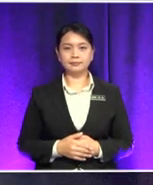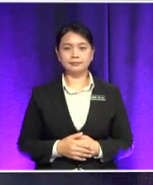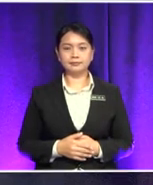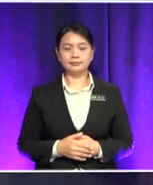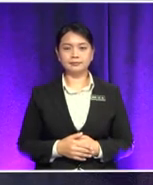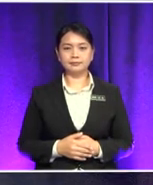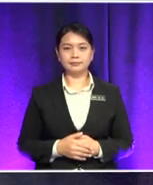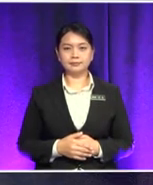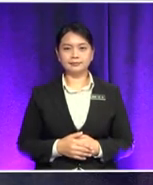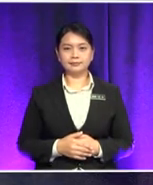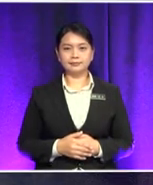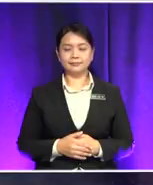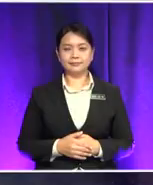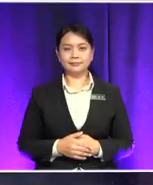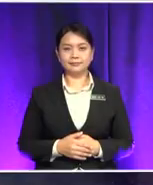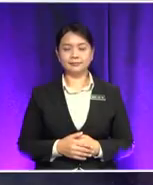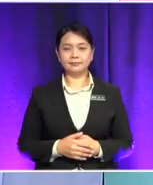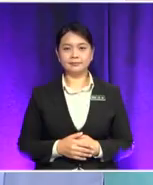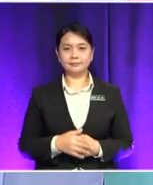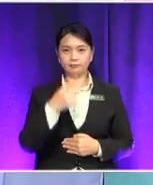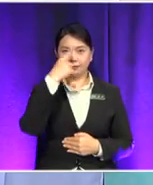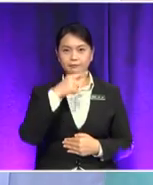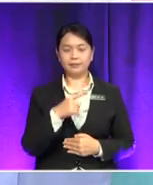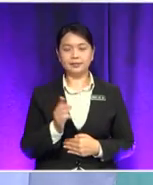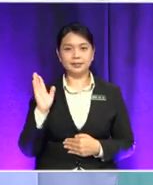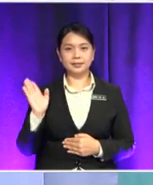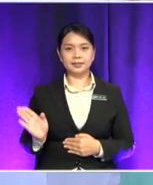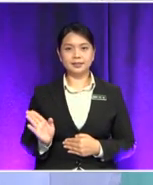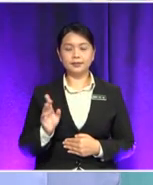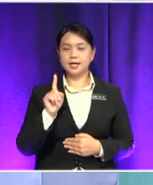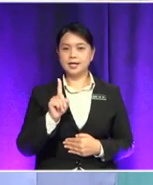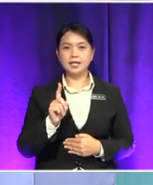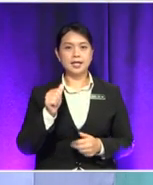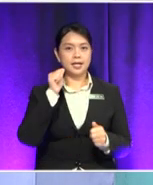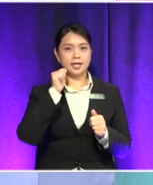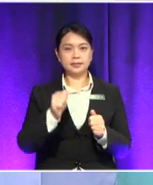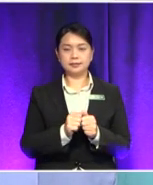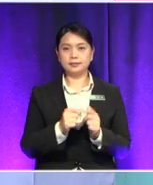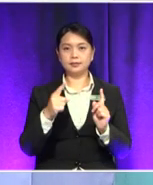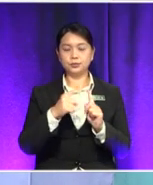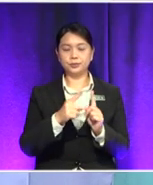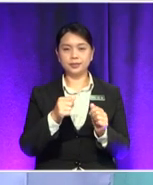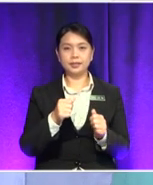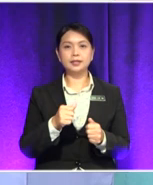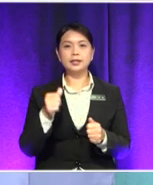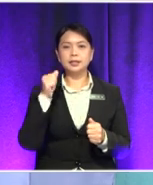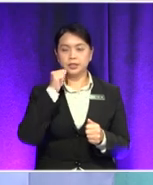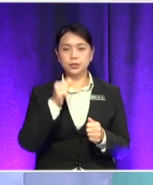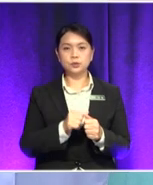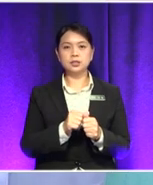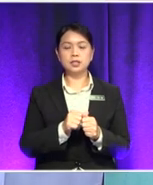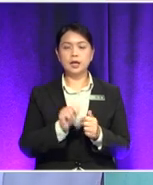Yes, let's go. So for this one, a letter to a newspaper editor.